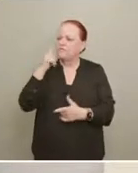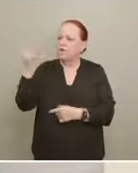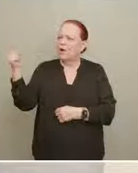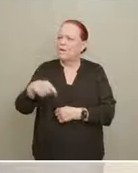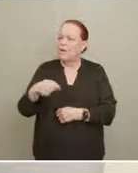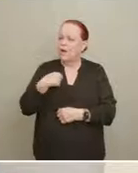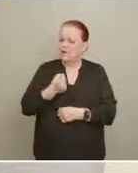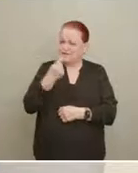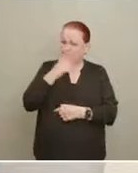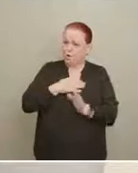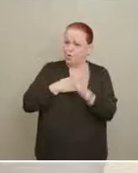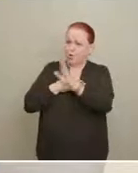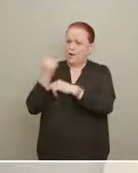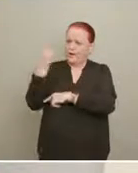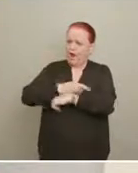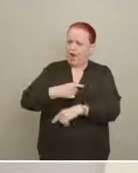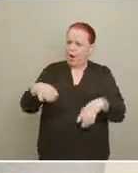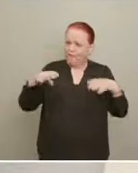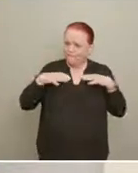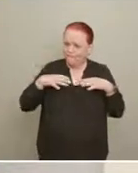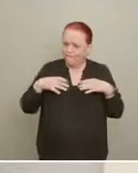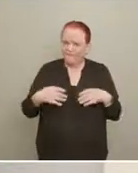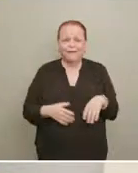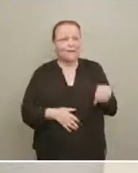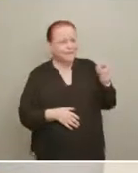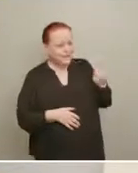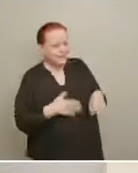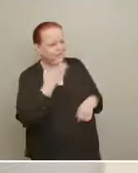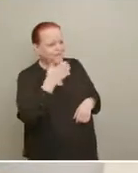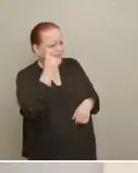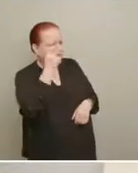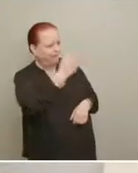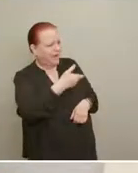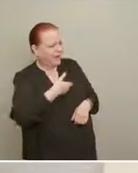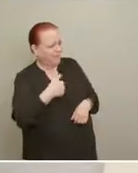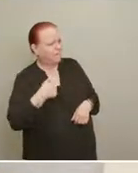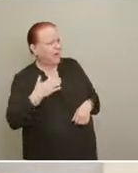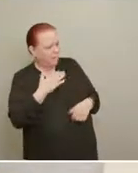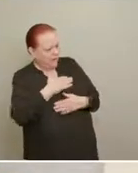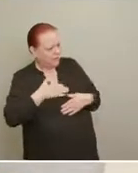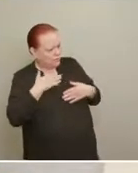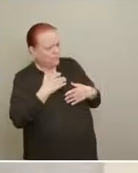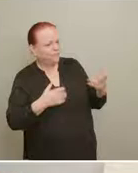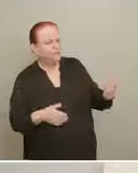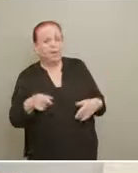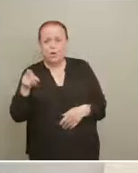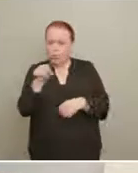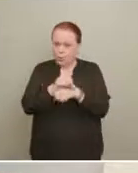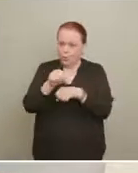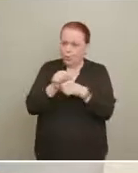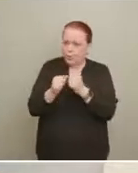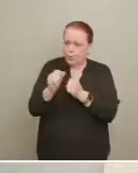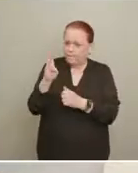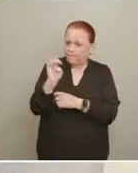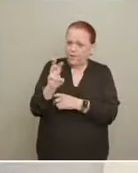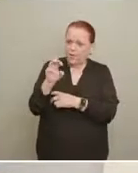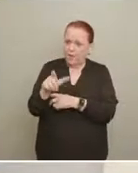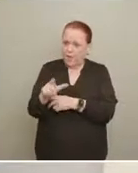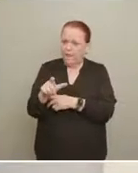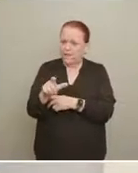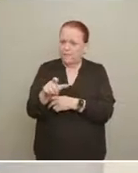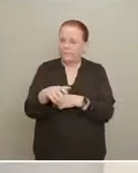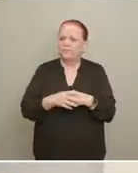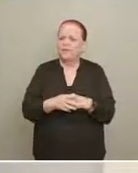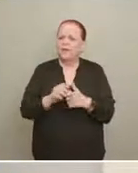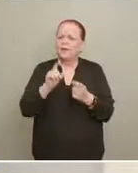day off. Yes, sir. Thank you for inviting me. It's my pleasure. Well, you've been working with Be Well in a couple of capacities. One is we call